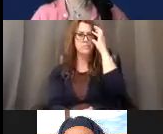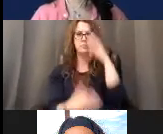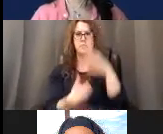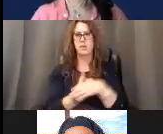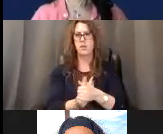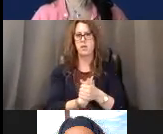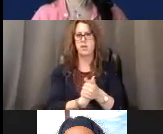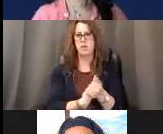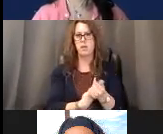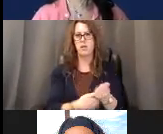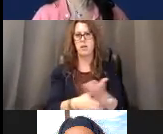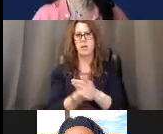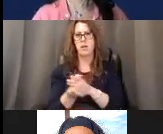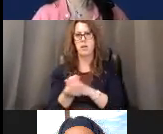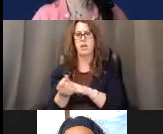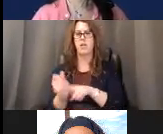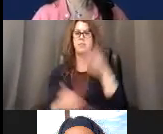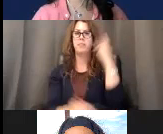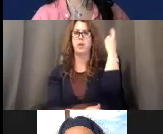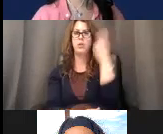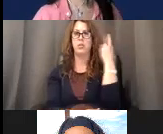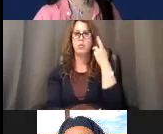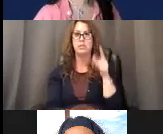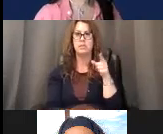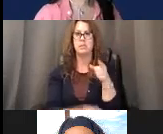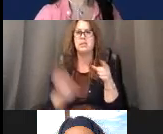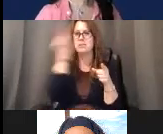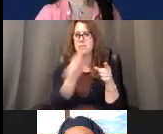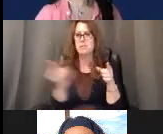just, the reason we have that up there is it's a critical piece of what we need to do.